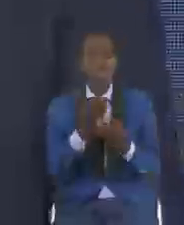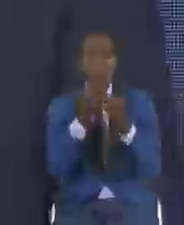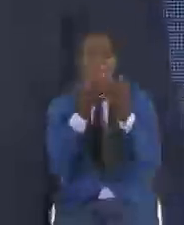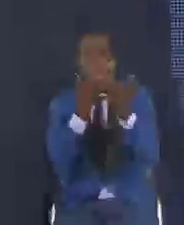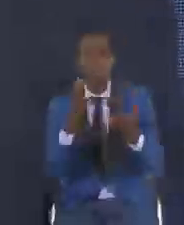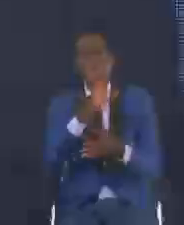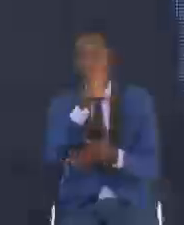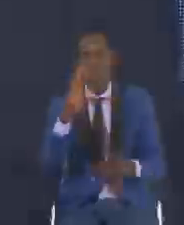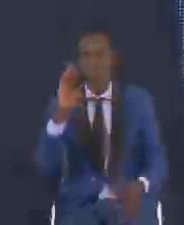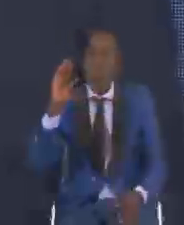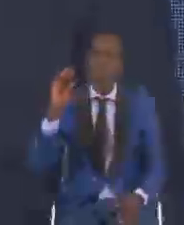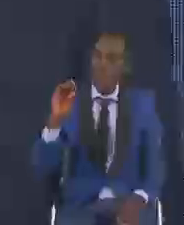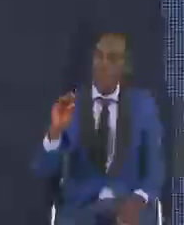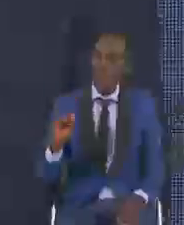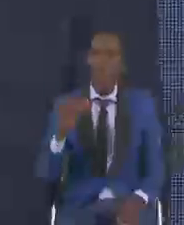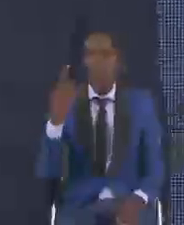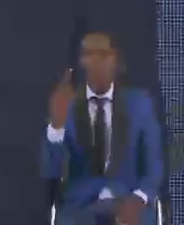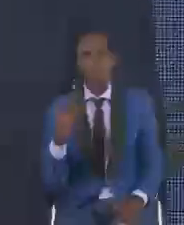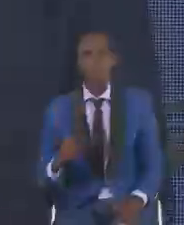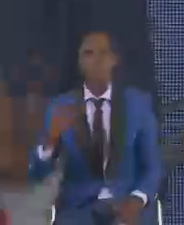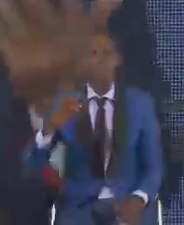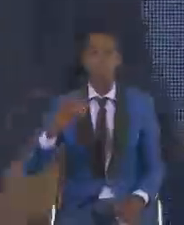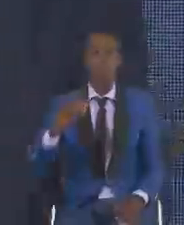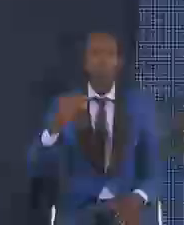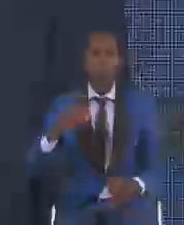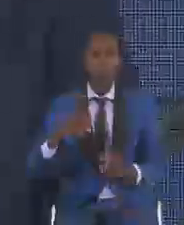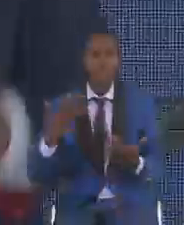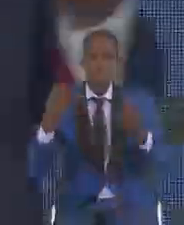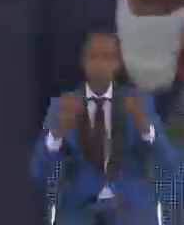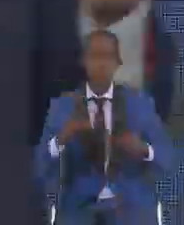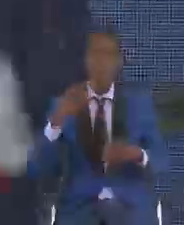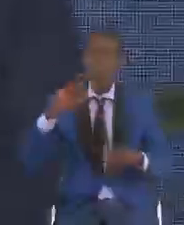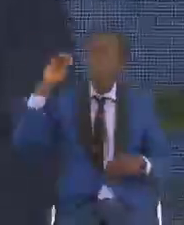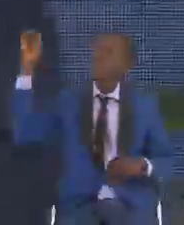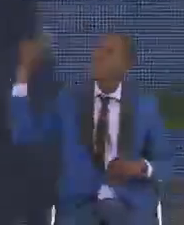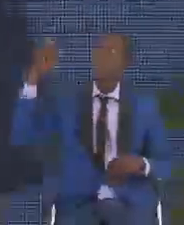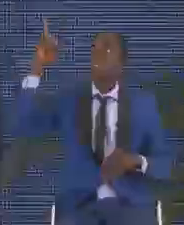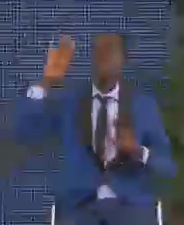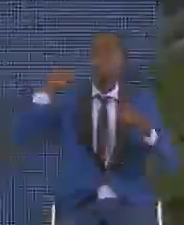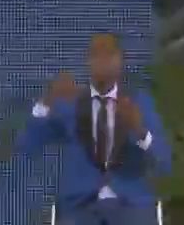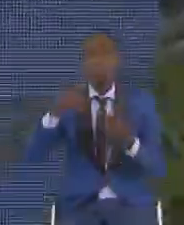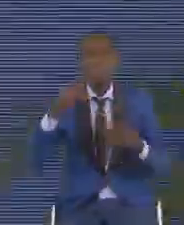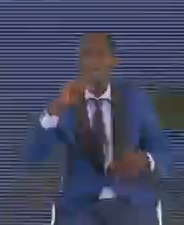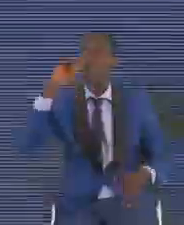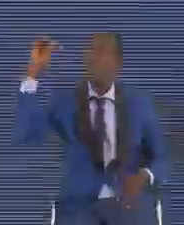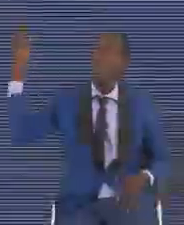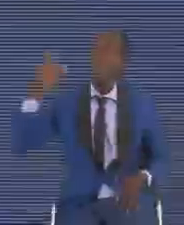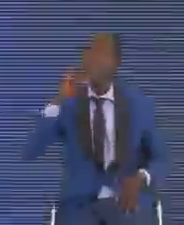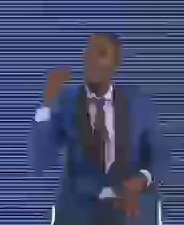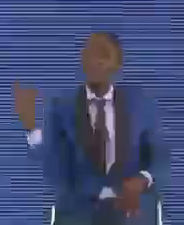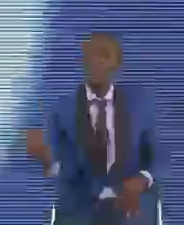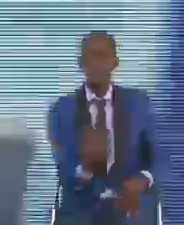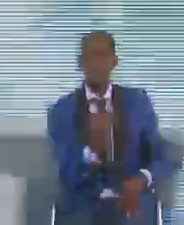deflates the balloon of the grace that he has given you. The grace is always there, and therefore